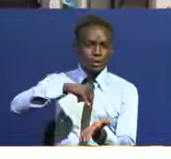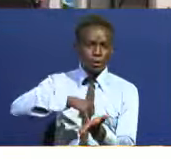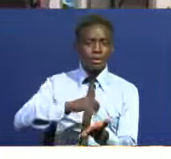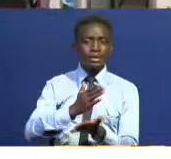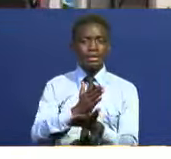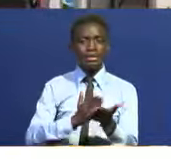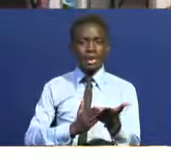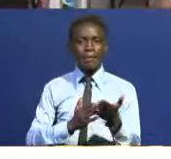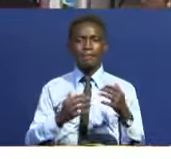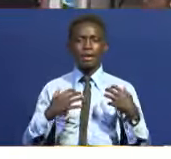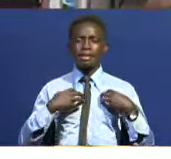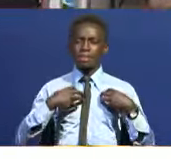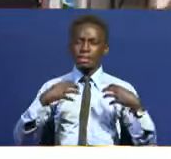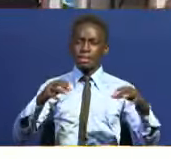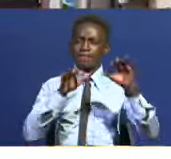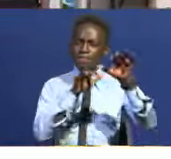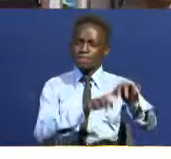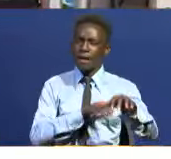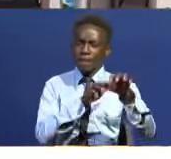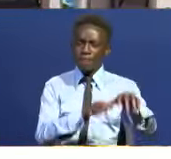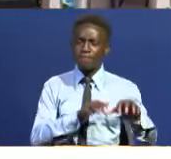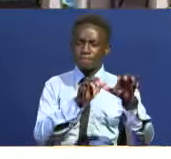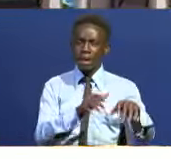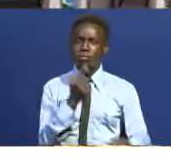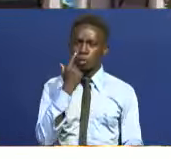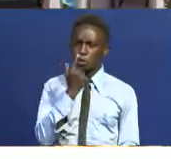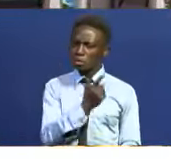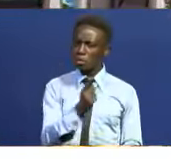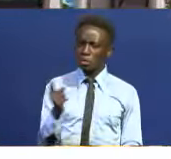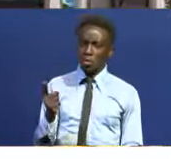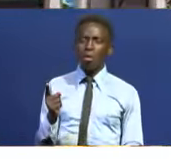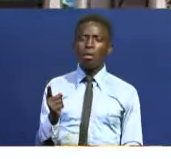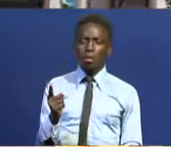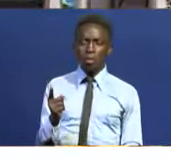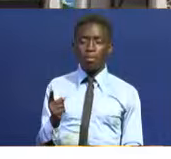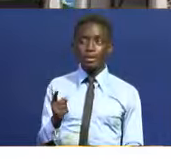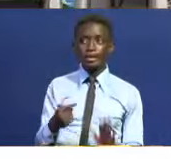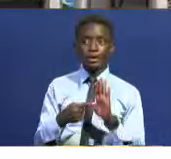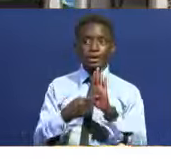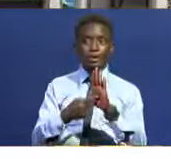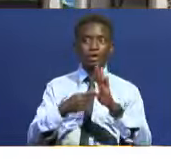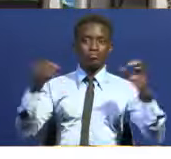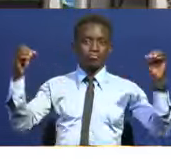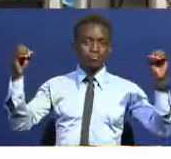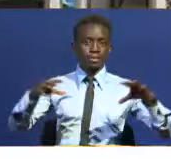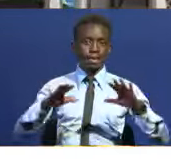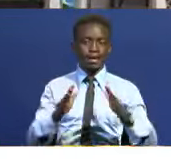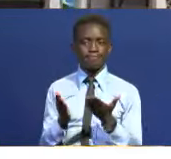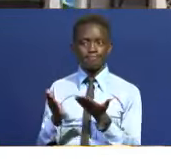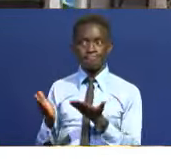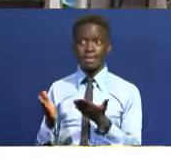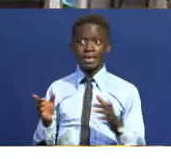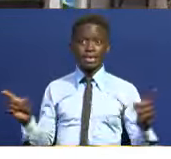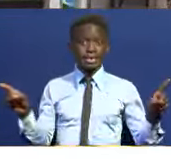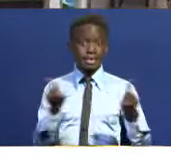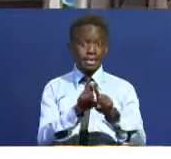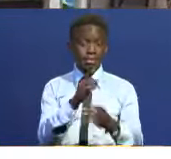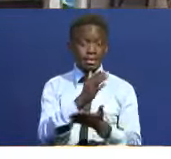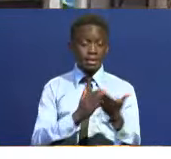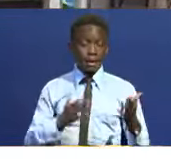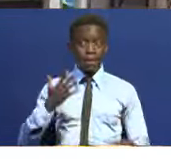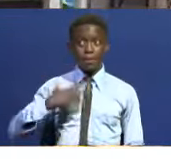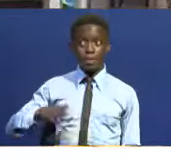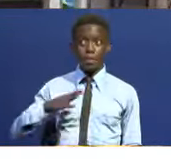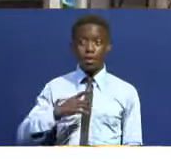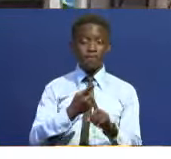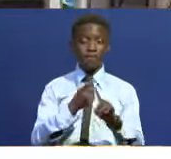farming practices or cultures in this particular devolved unit being shown outrightly. And of course, we have even heard some of the residents are not